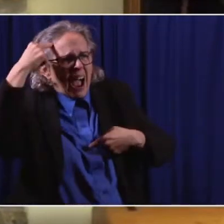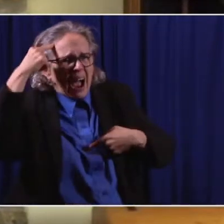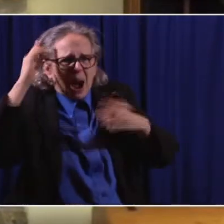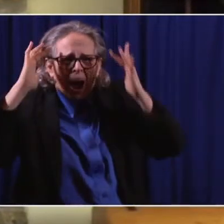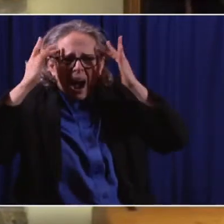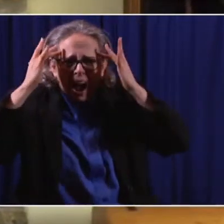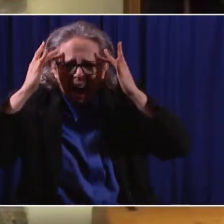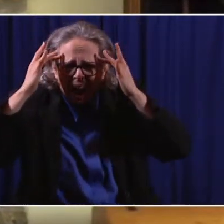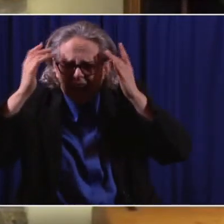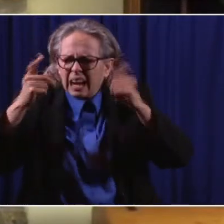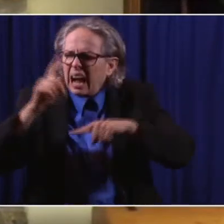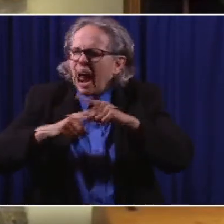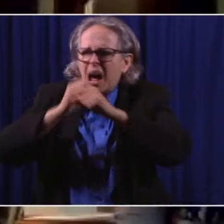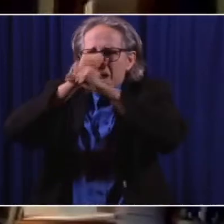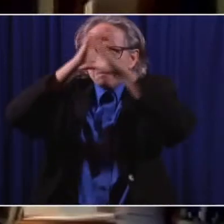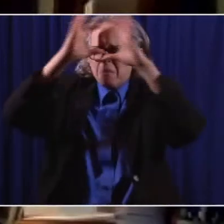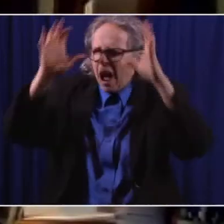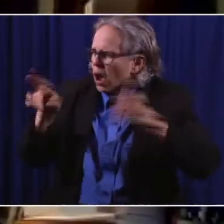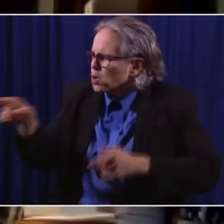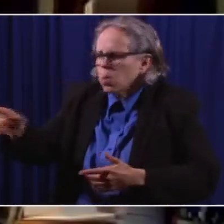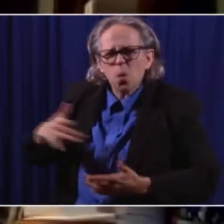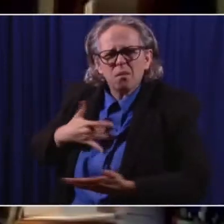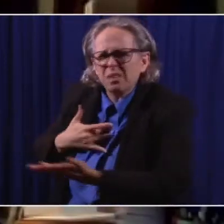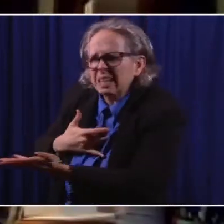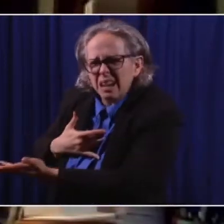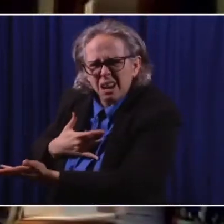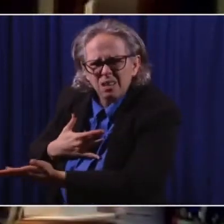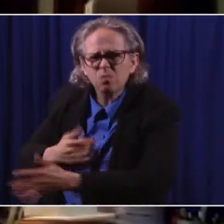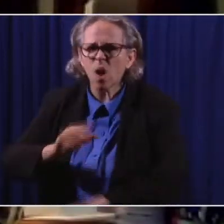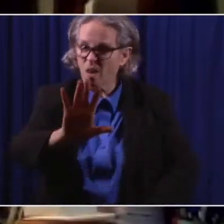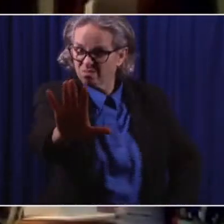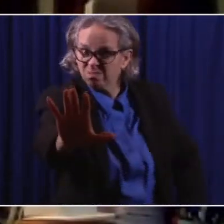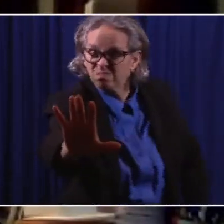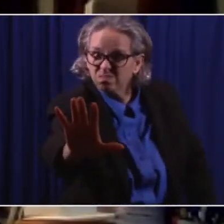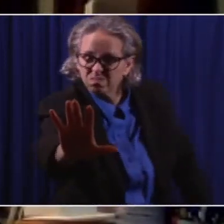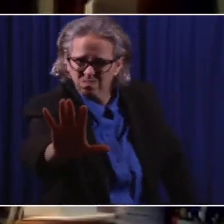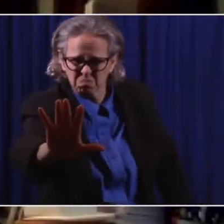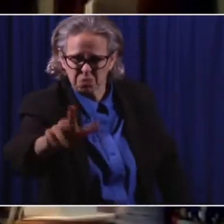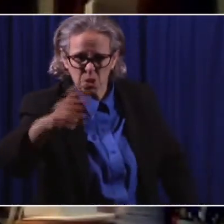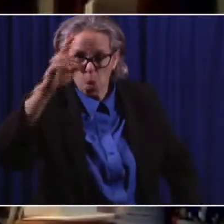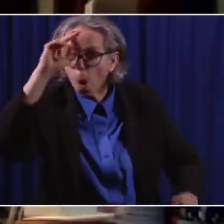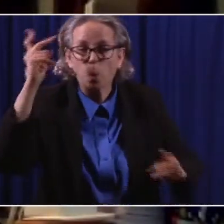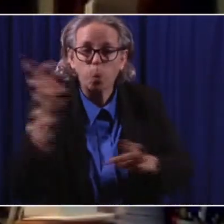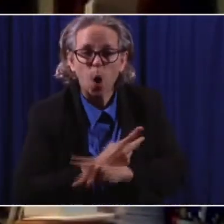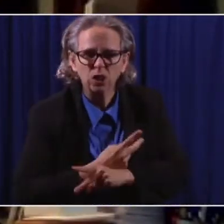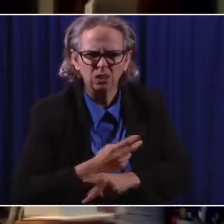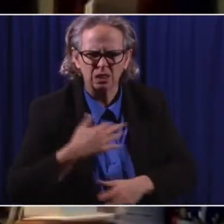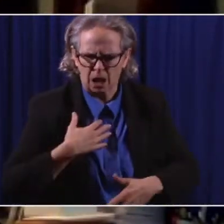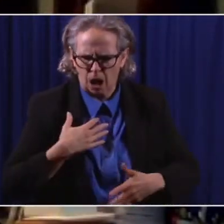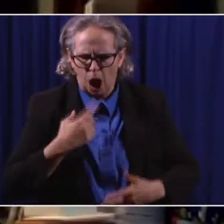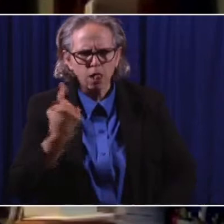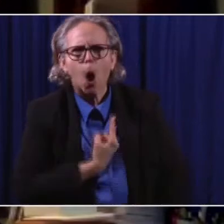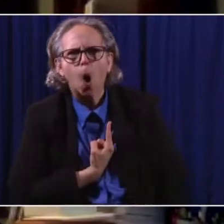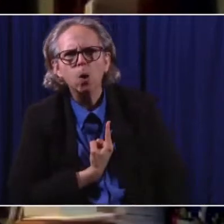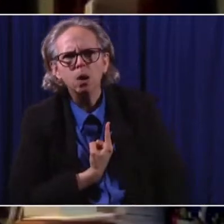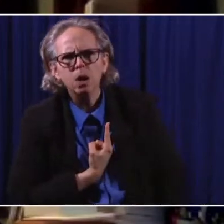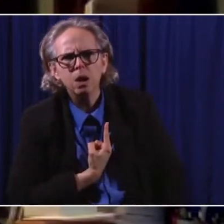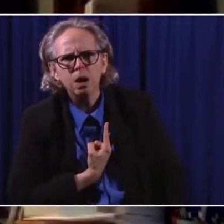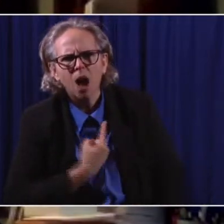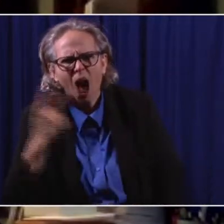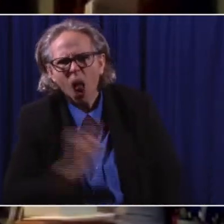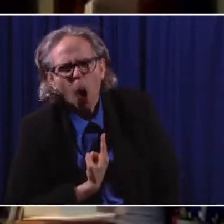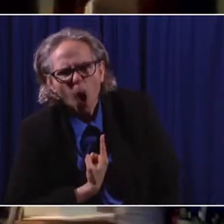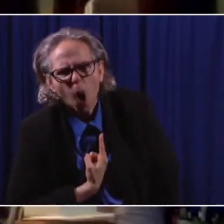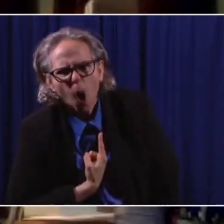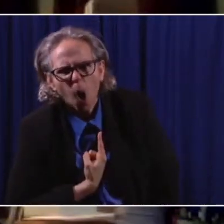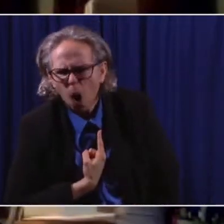that, It was, and the thing that adds to it is you're in isolation. I was in the intensive care unit, but in isolation behind 2-inch